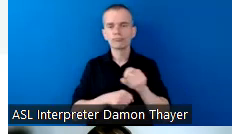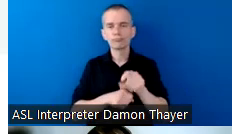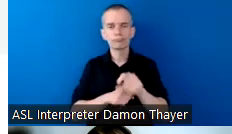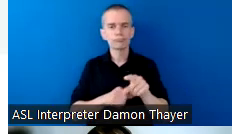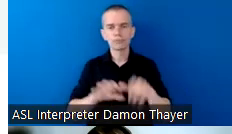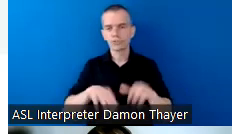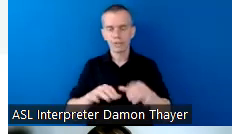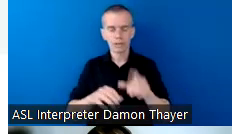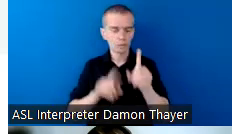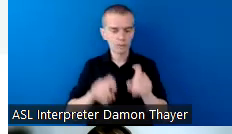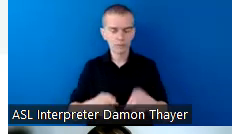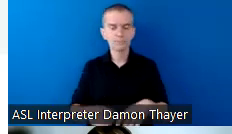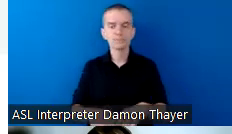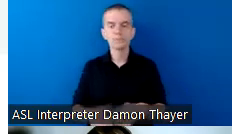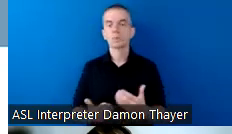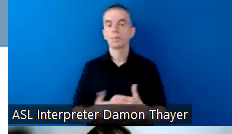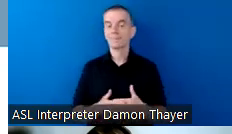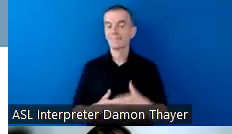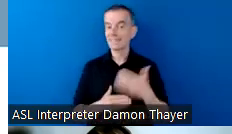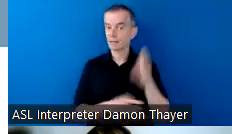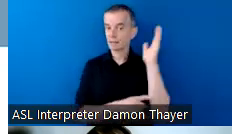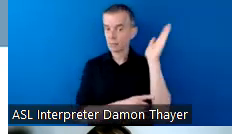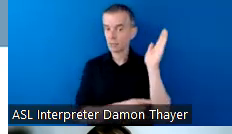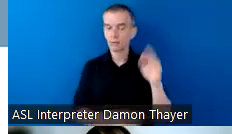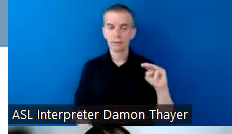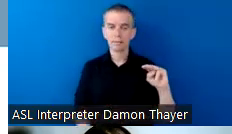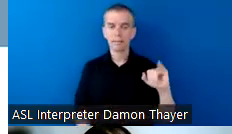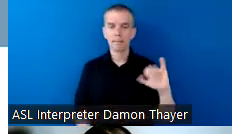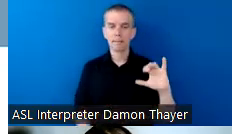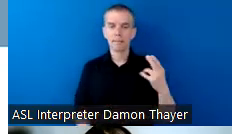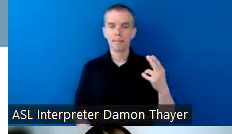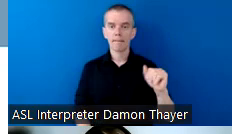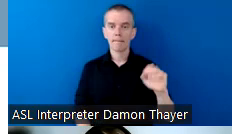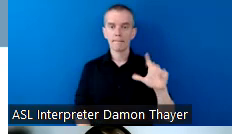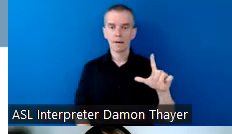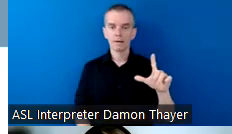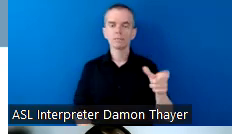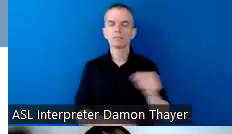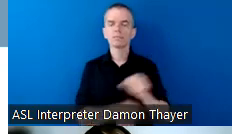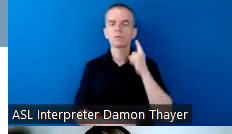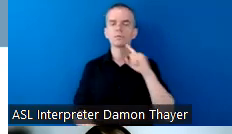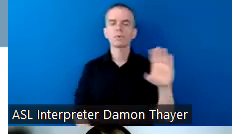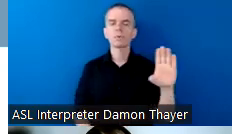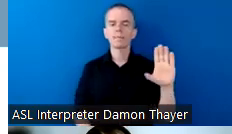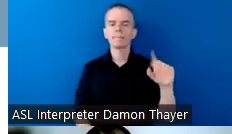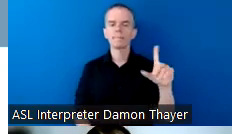them. And up next, we have Michael with Bully. So Michael, I'll give it to you.